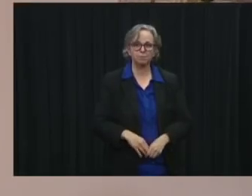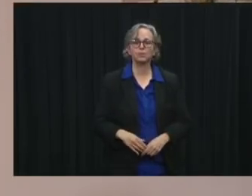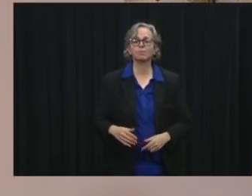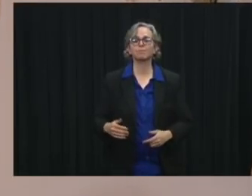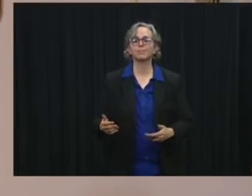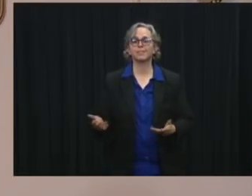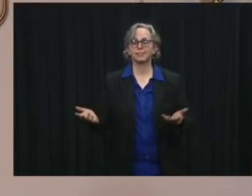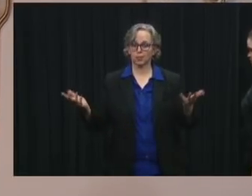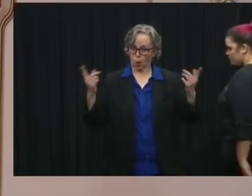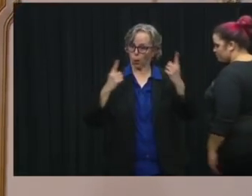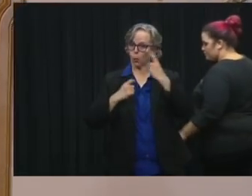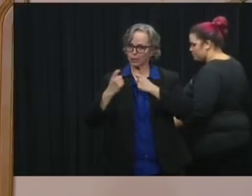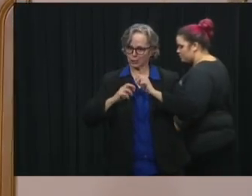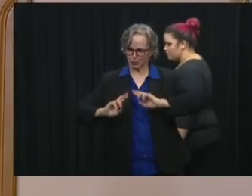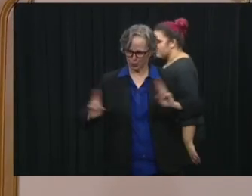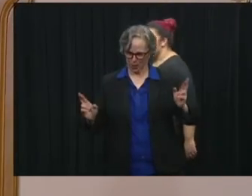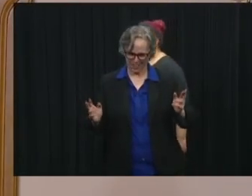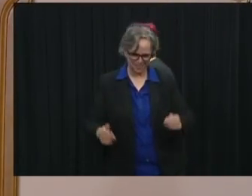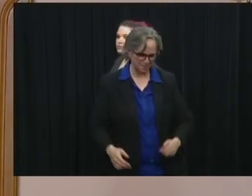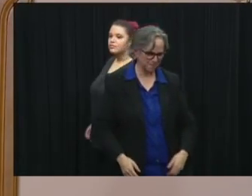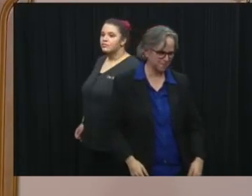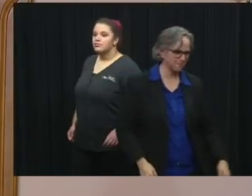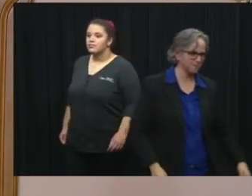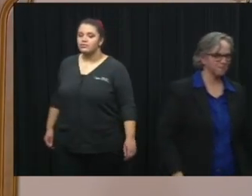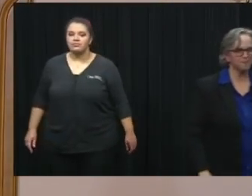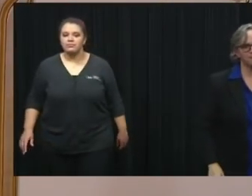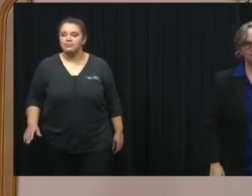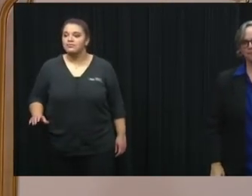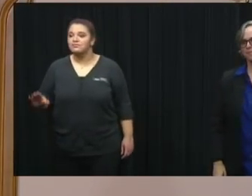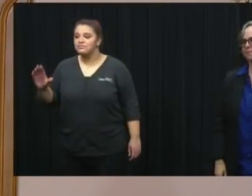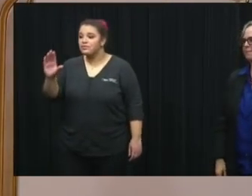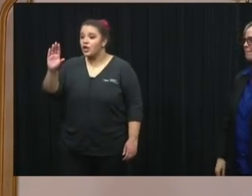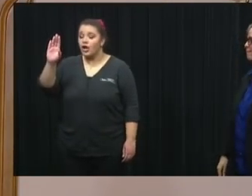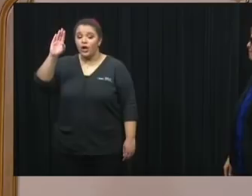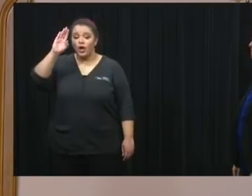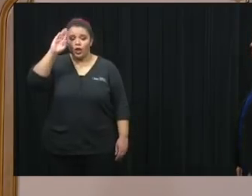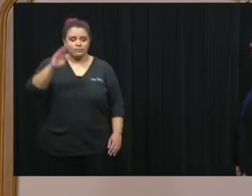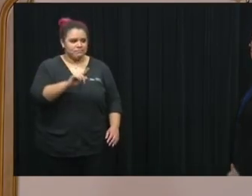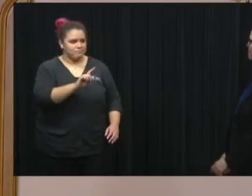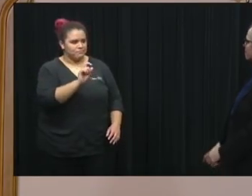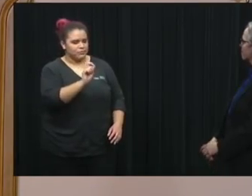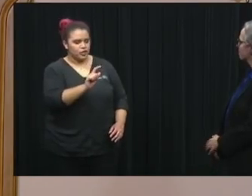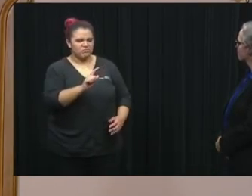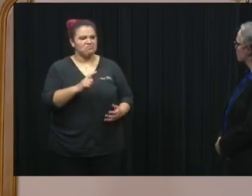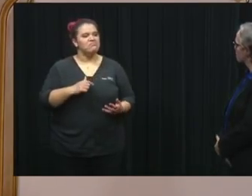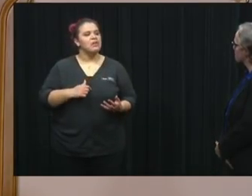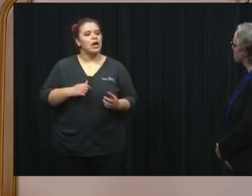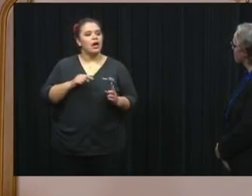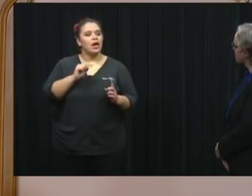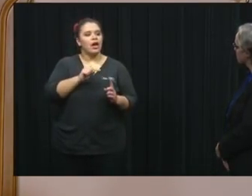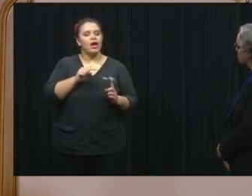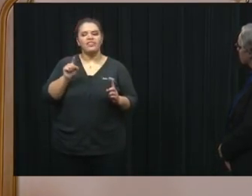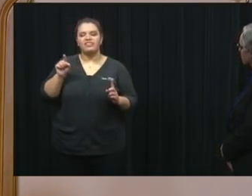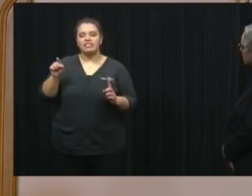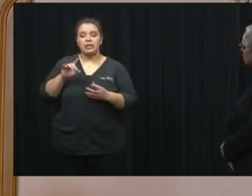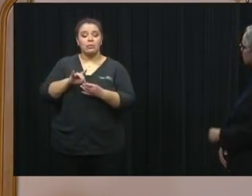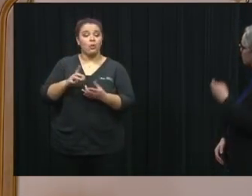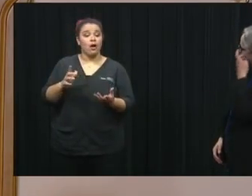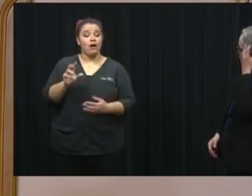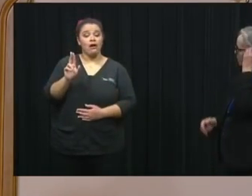Governor Giamatti from WHIO-TV, thanks for being with us. Are you aware, Governor, this is a question about that unemployment